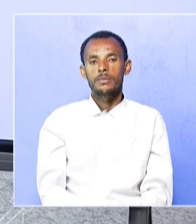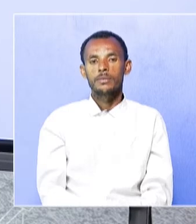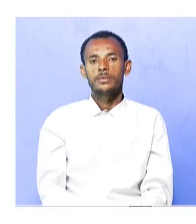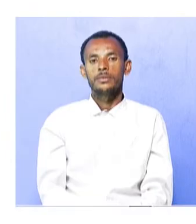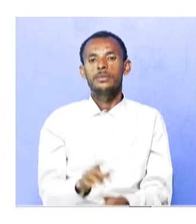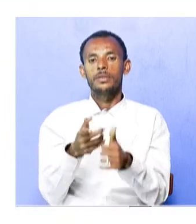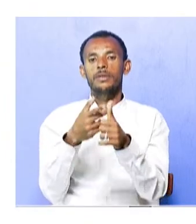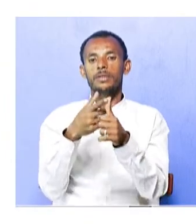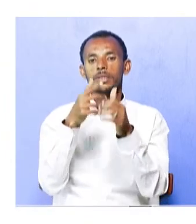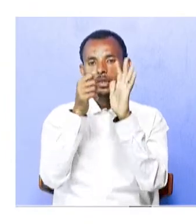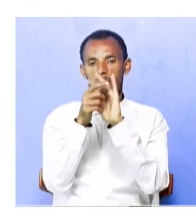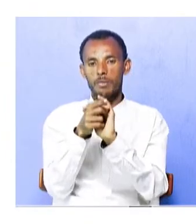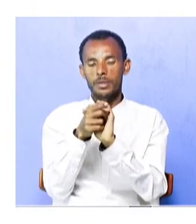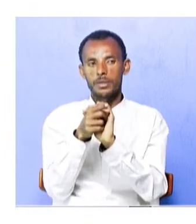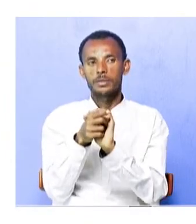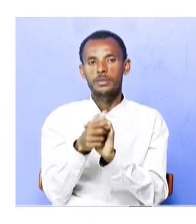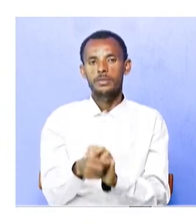The first example,